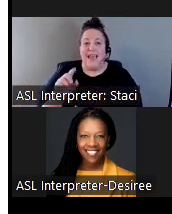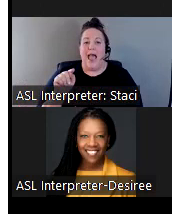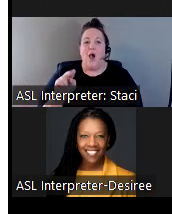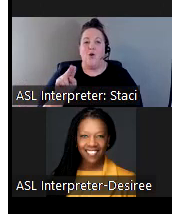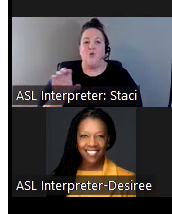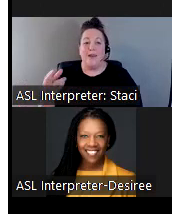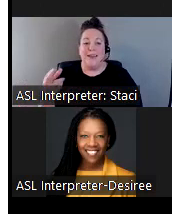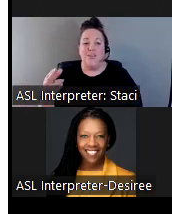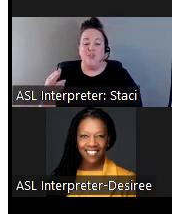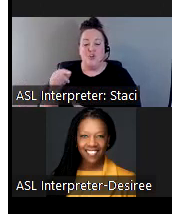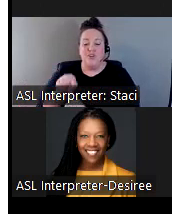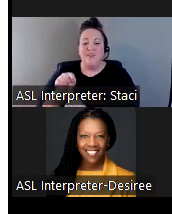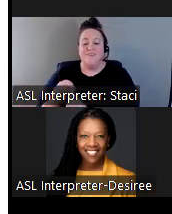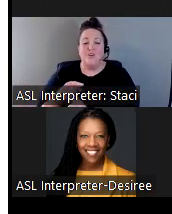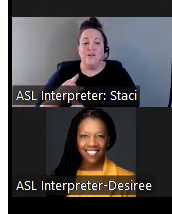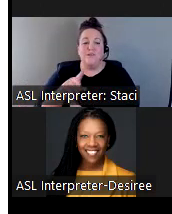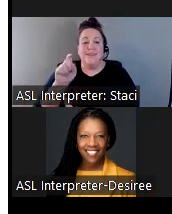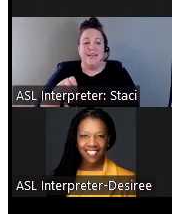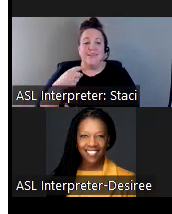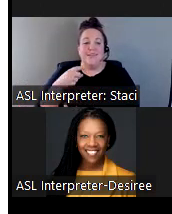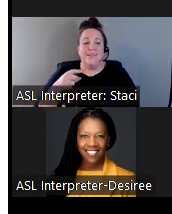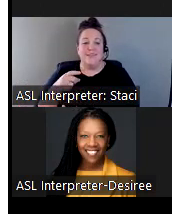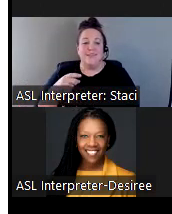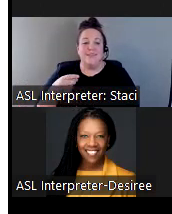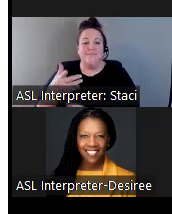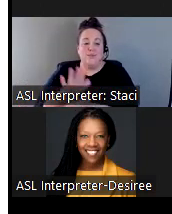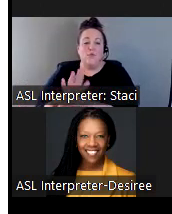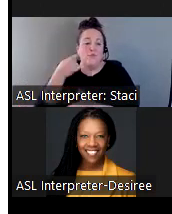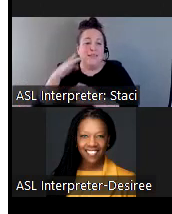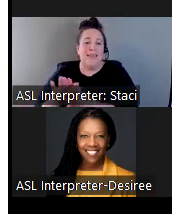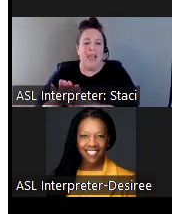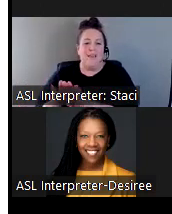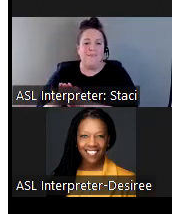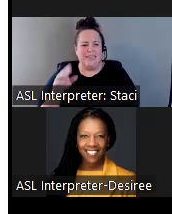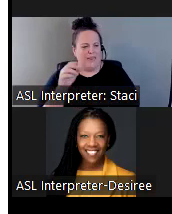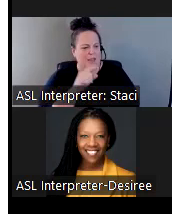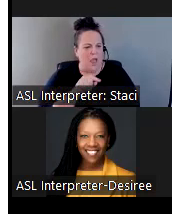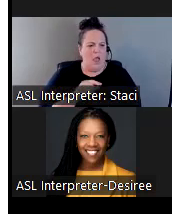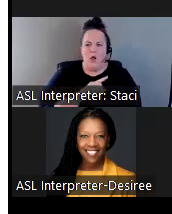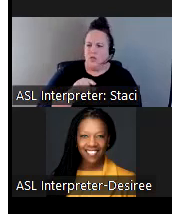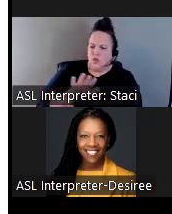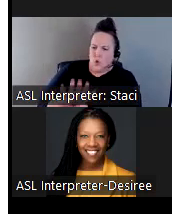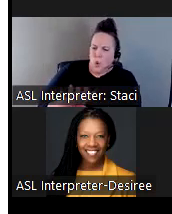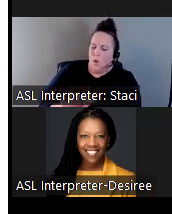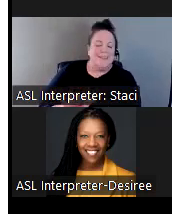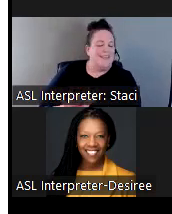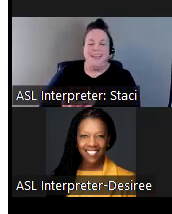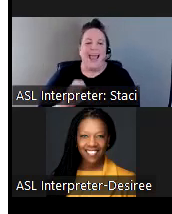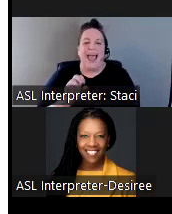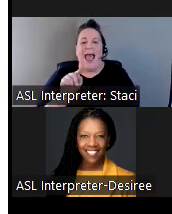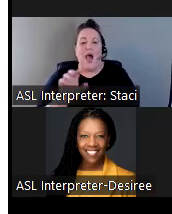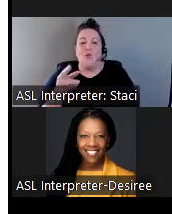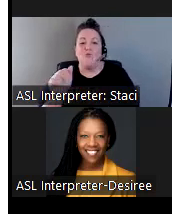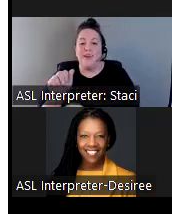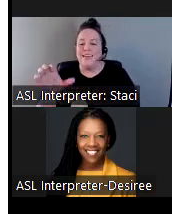School for the Deaf. And I think that can be deceiving because that seems like, hey, that's when the child starts going to school. But the outreach center is really